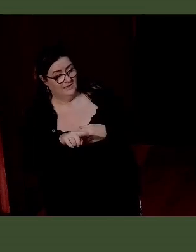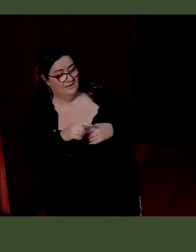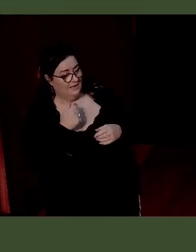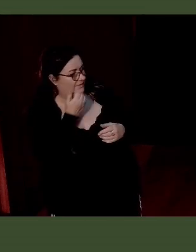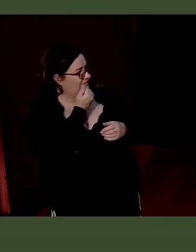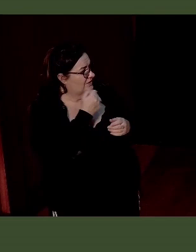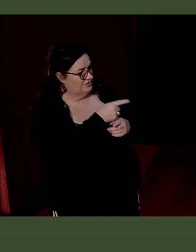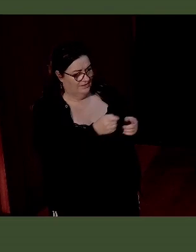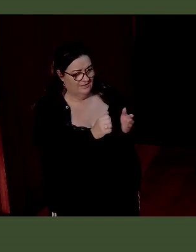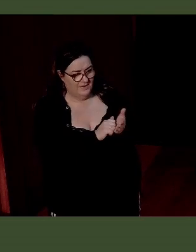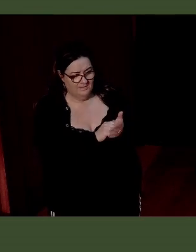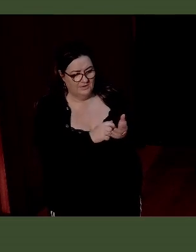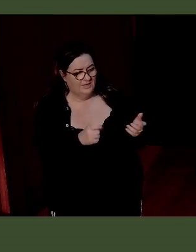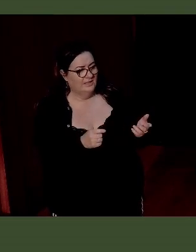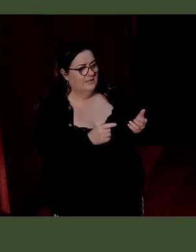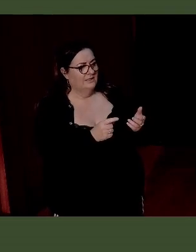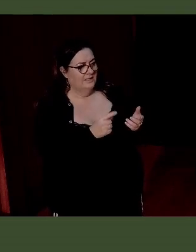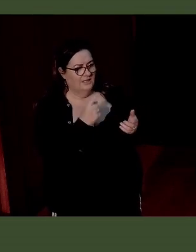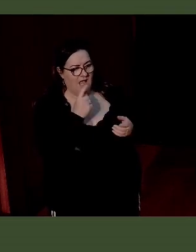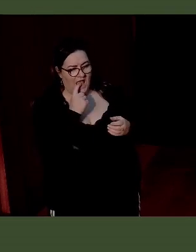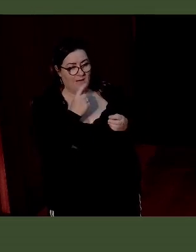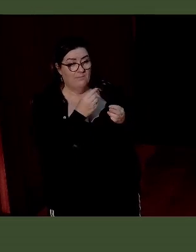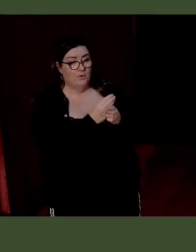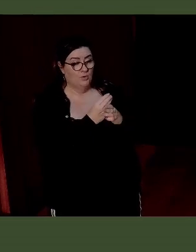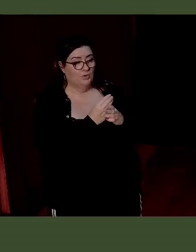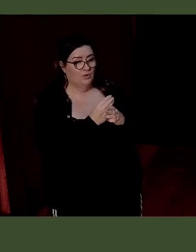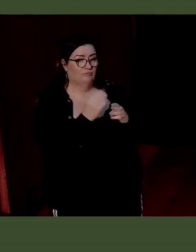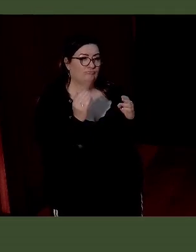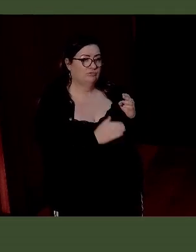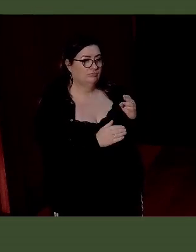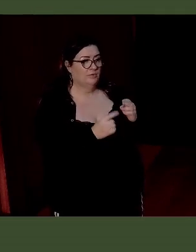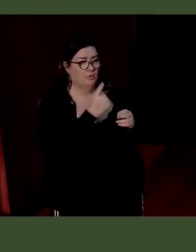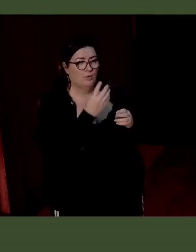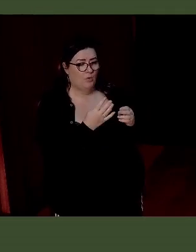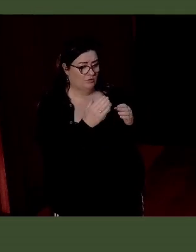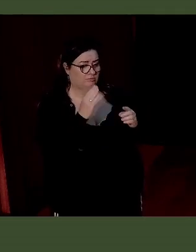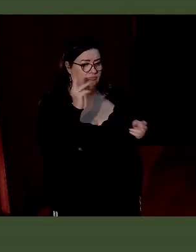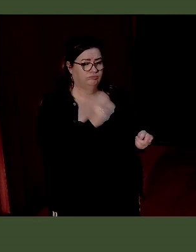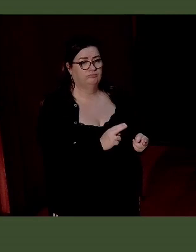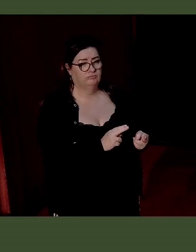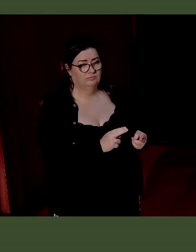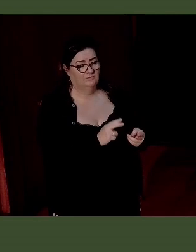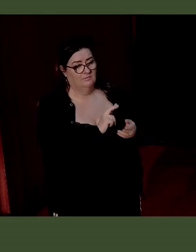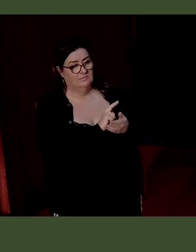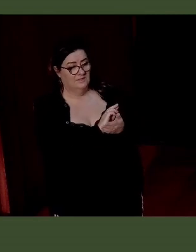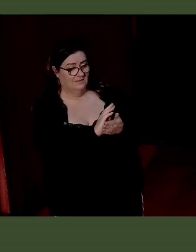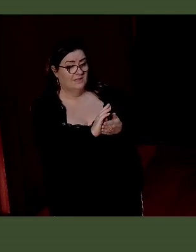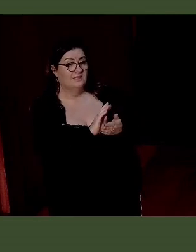given you the figures there, spending on poor relief fell by roughly a quarter between 1913